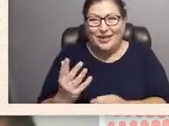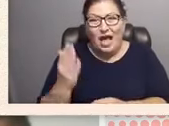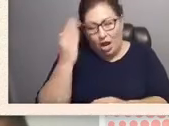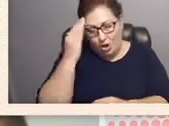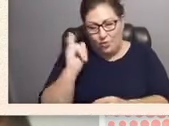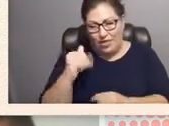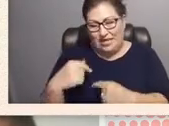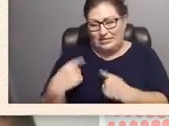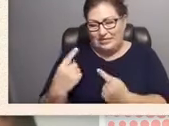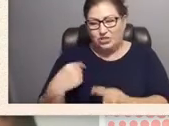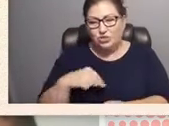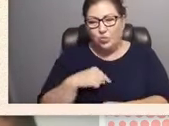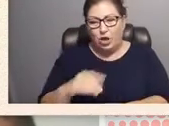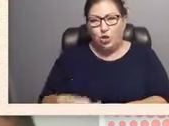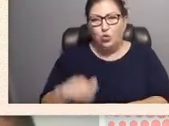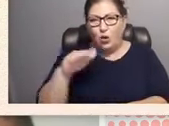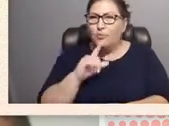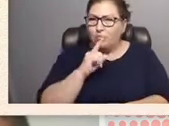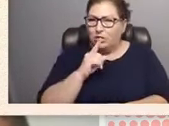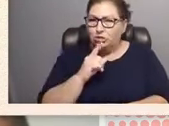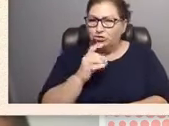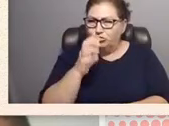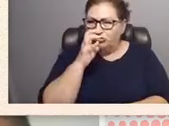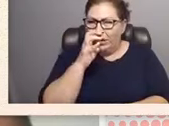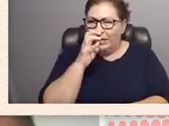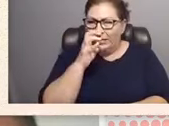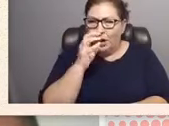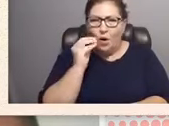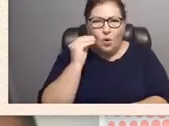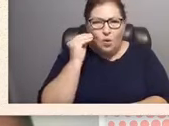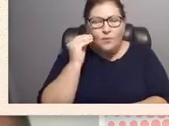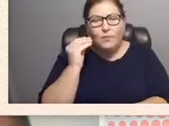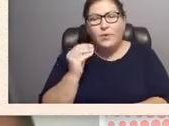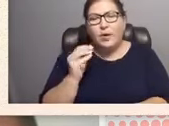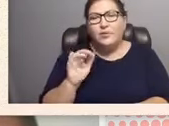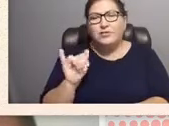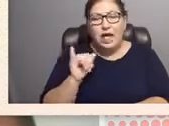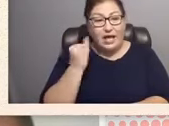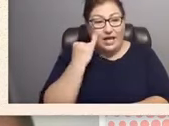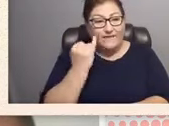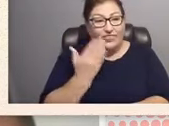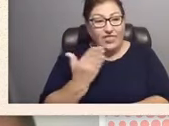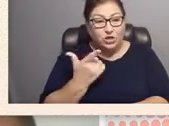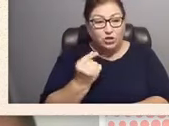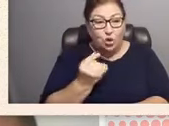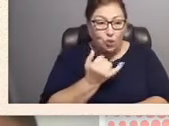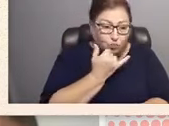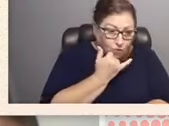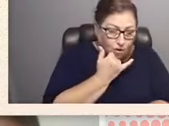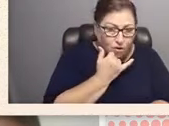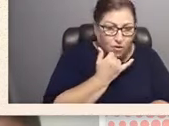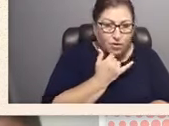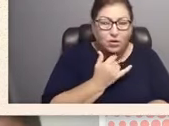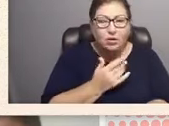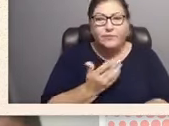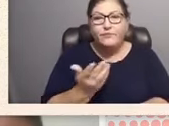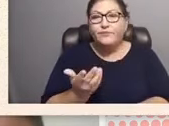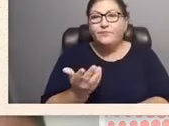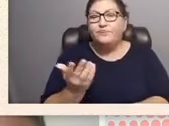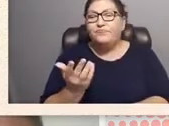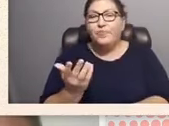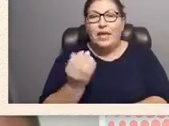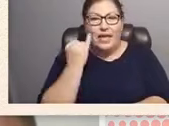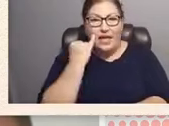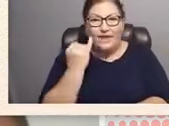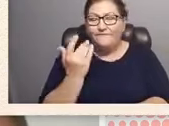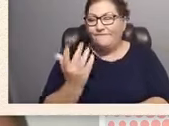very strict household, it was kind of like, you know, well, if things go wrong and if um,